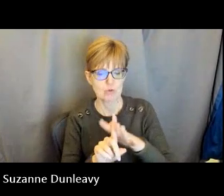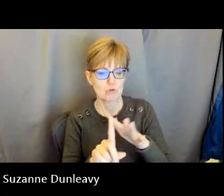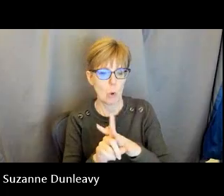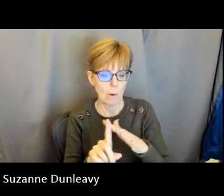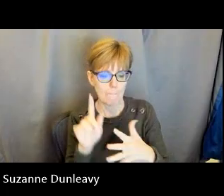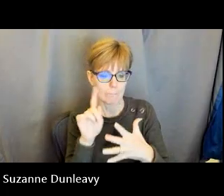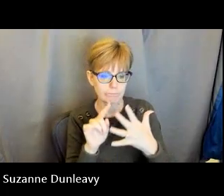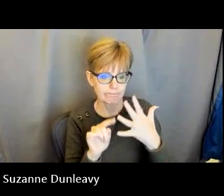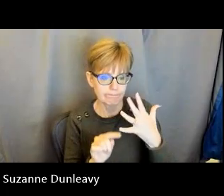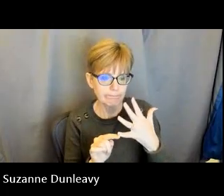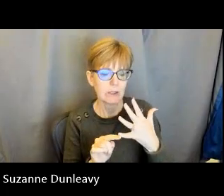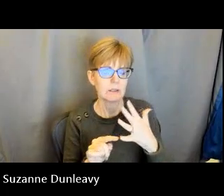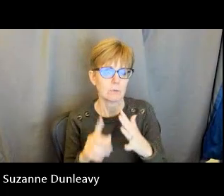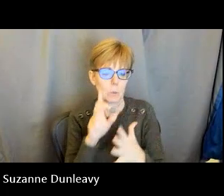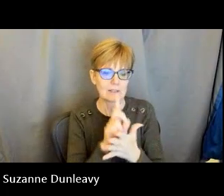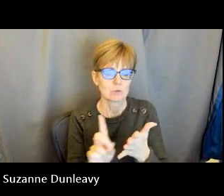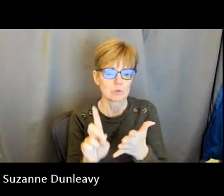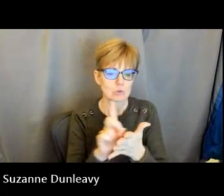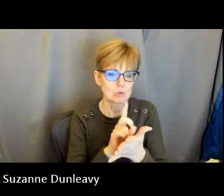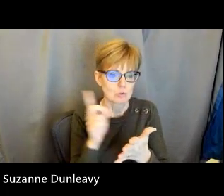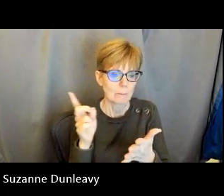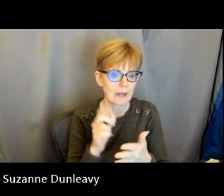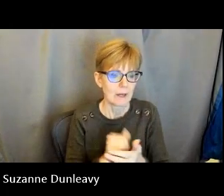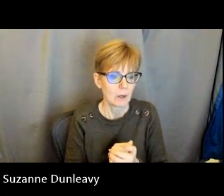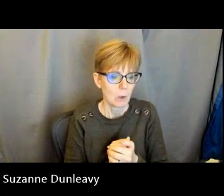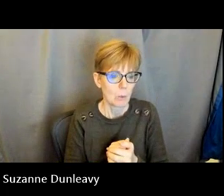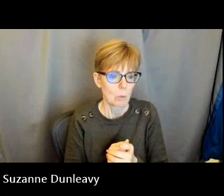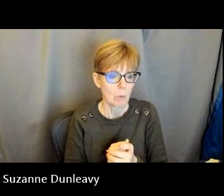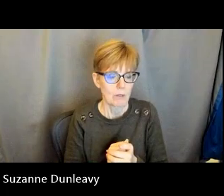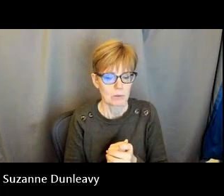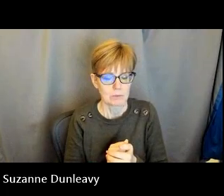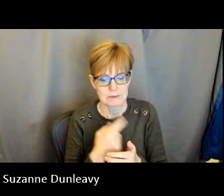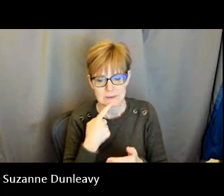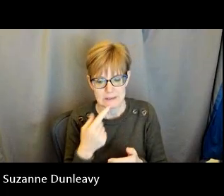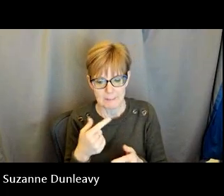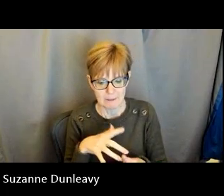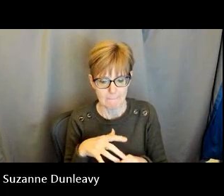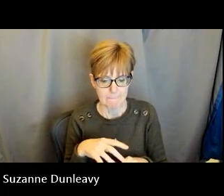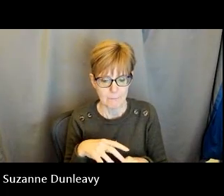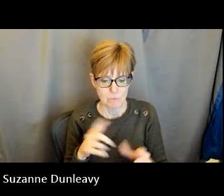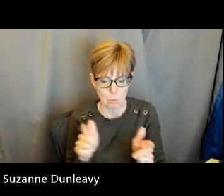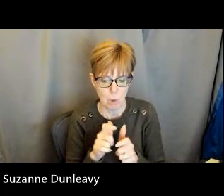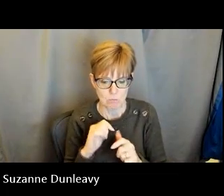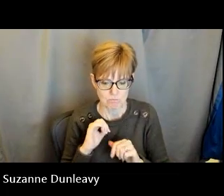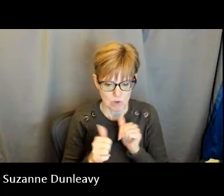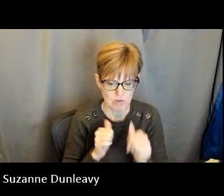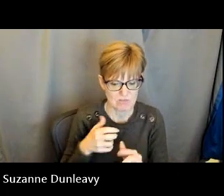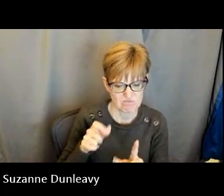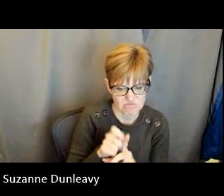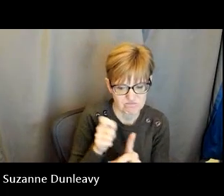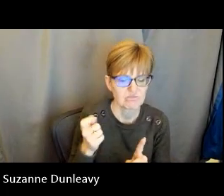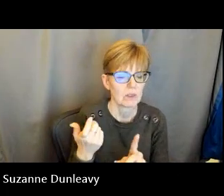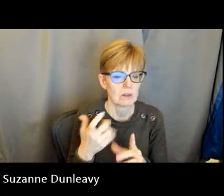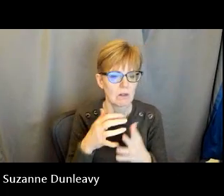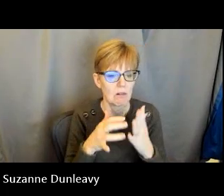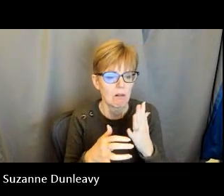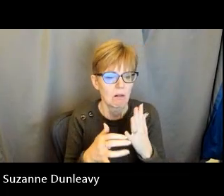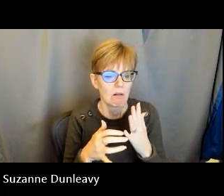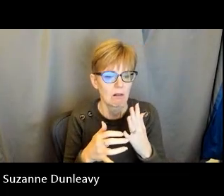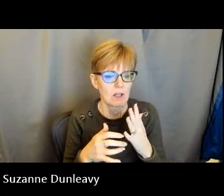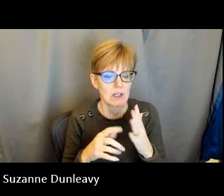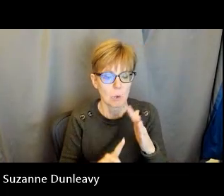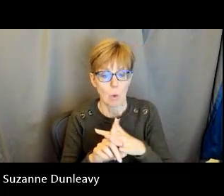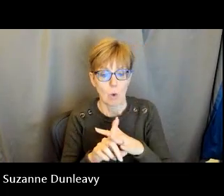differential treatment. But we also have structural or institutional racism. These are those policies, the